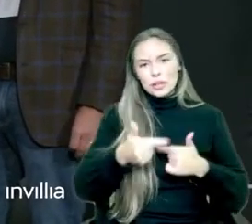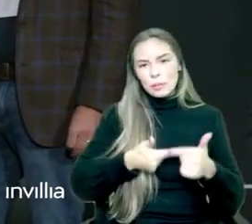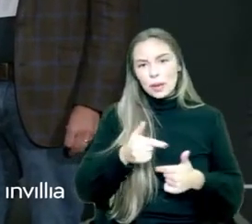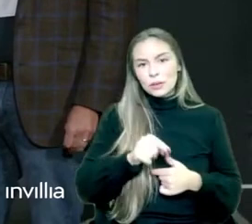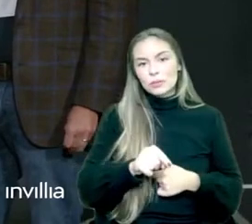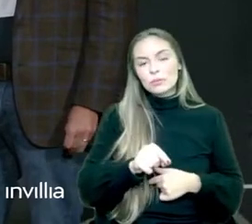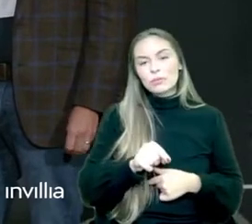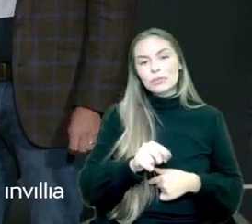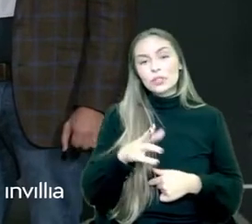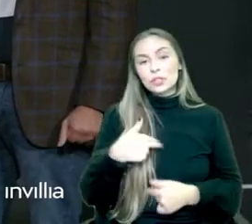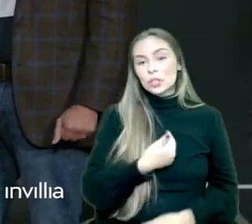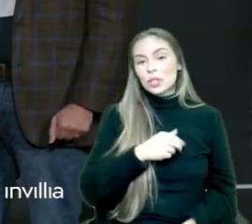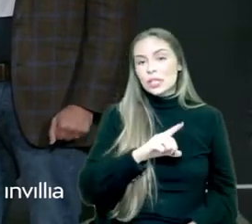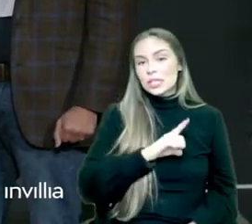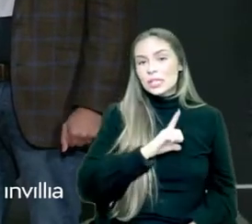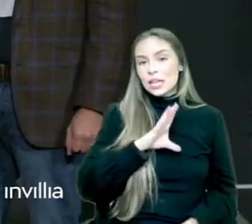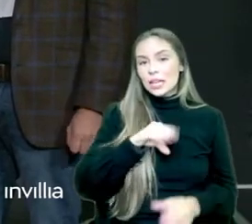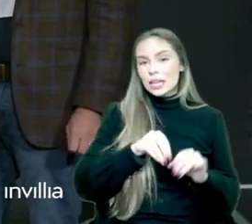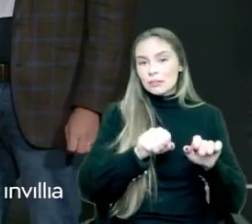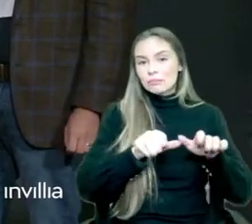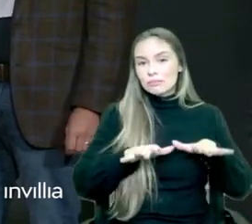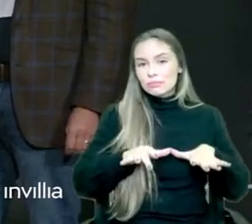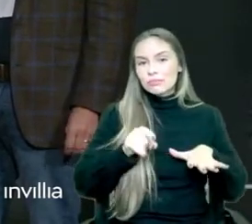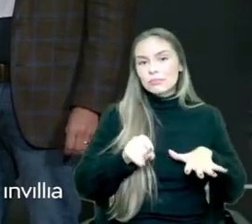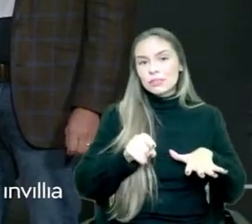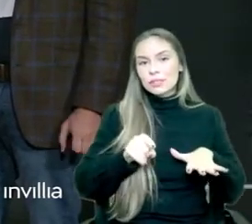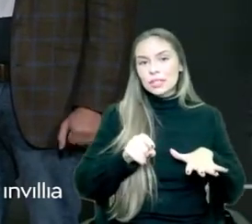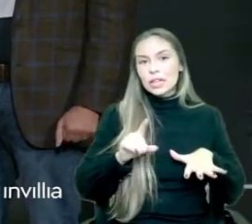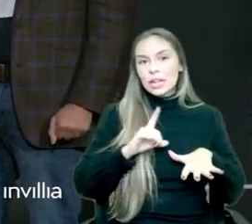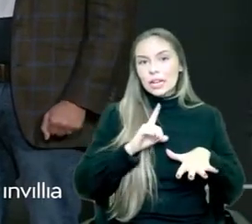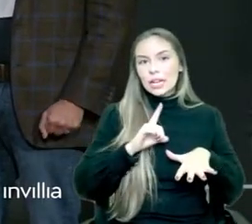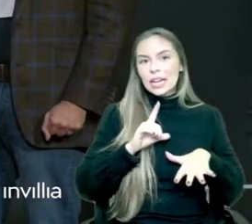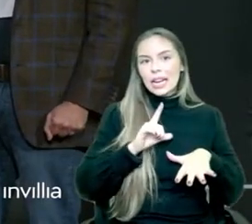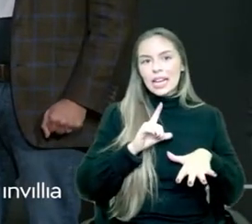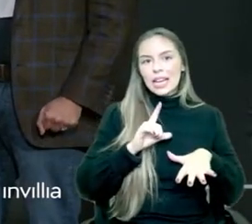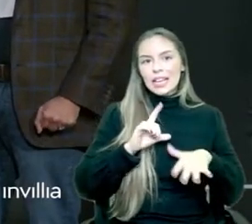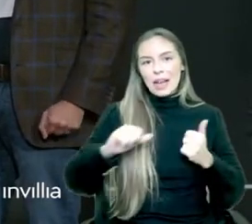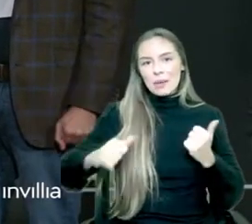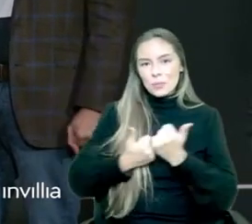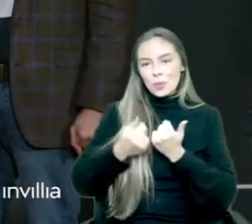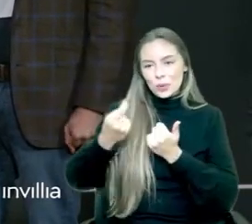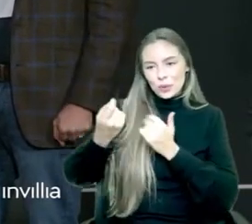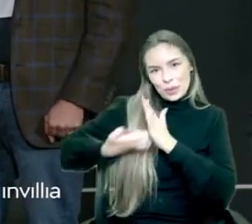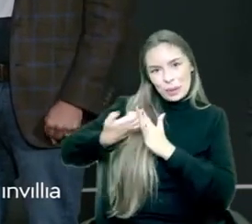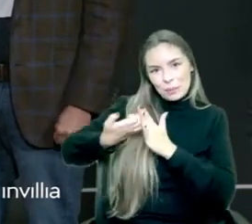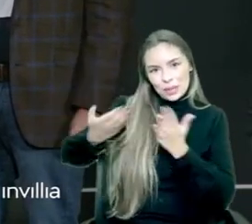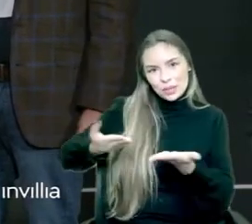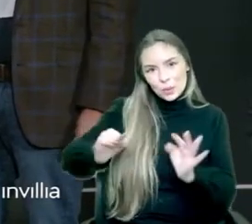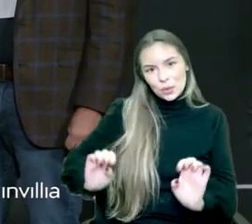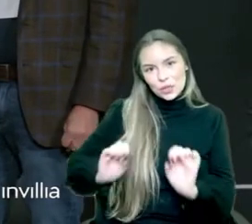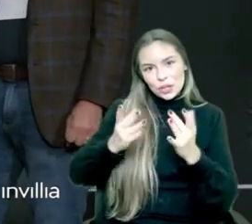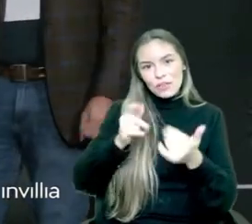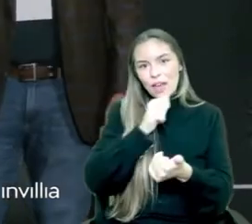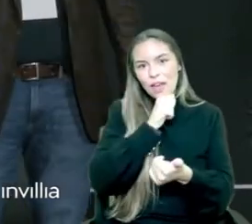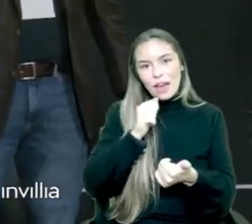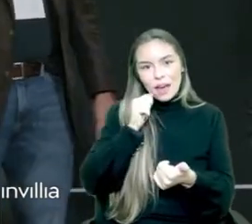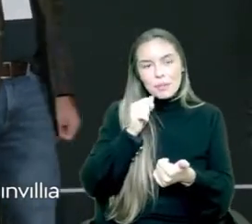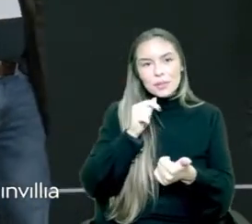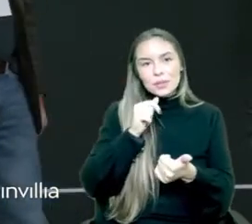in our audience, we have our sponsors for today's event. Will the Amazon people like raise their